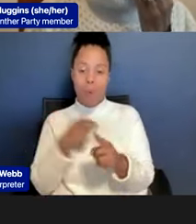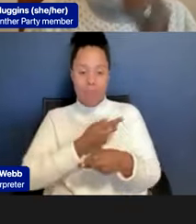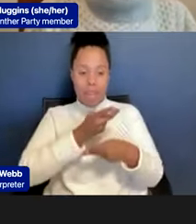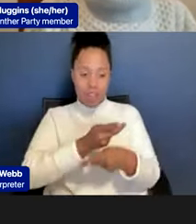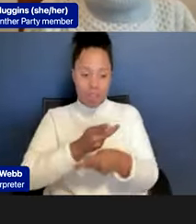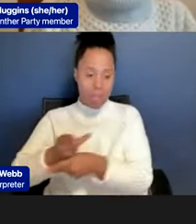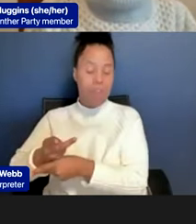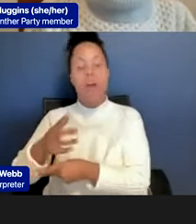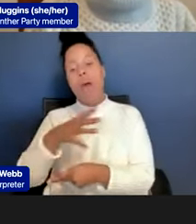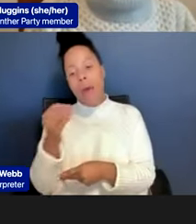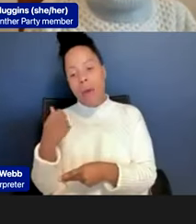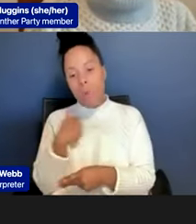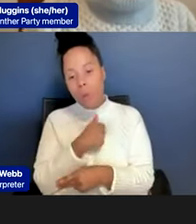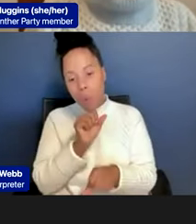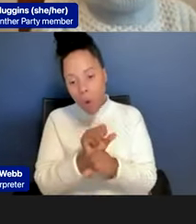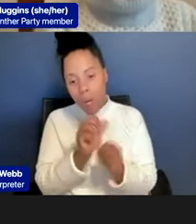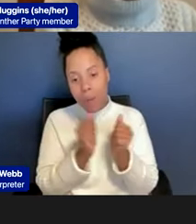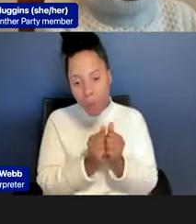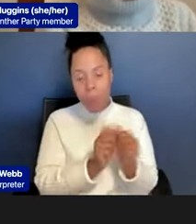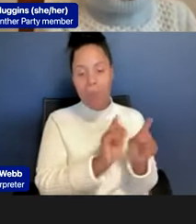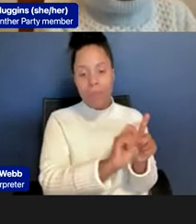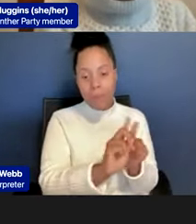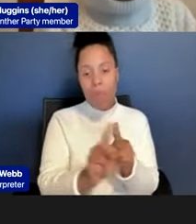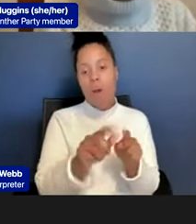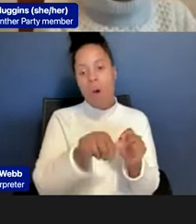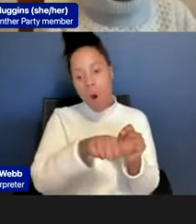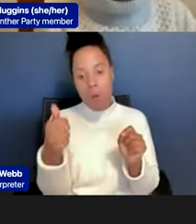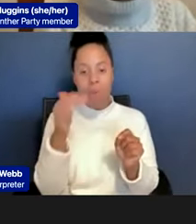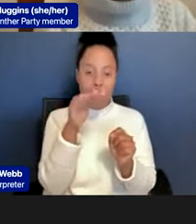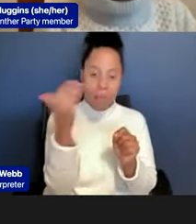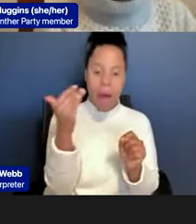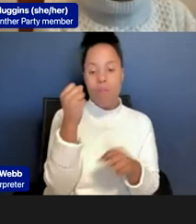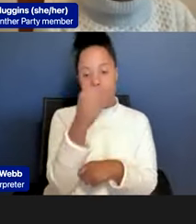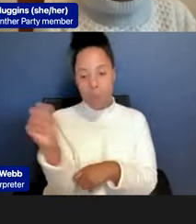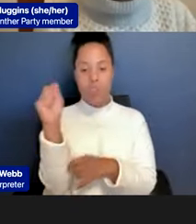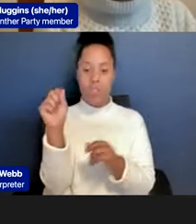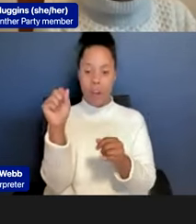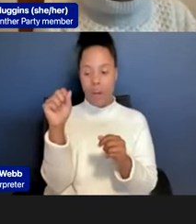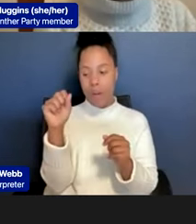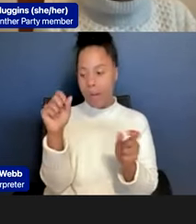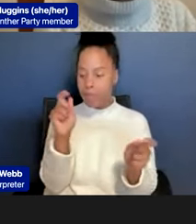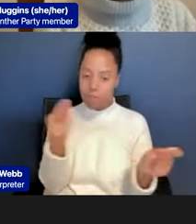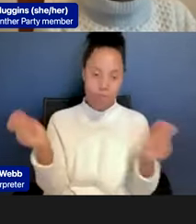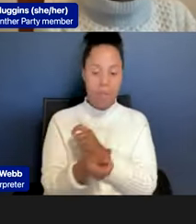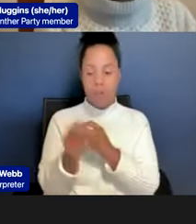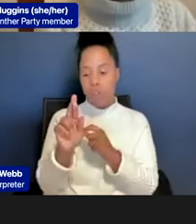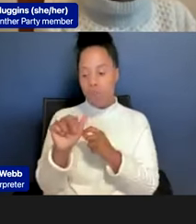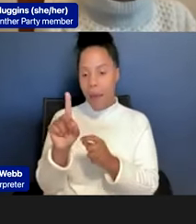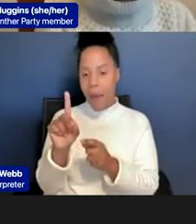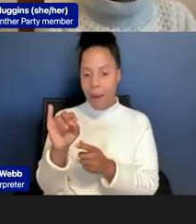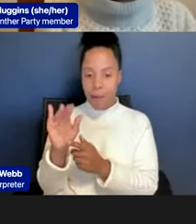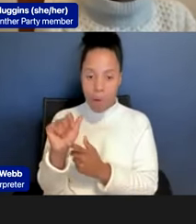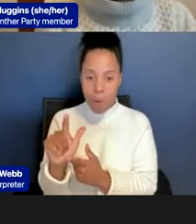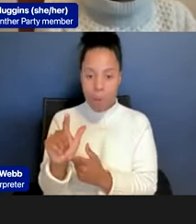with anarchist groups, we're working with other Black revolutionary and radical groups, other folks who consider themselves to have revolutionary and